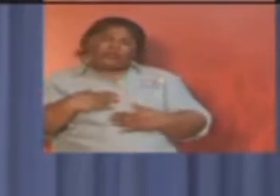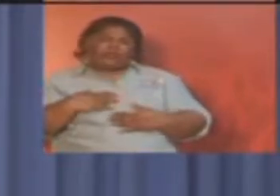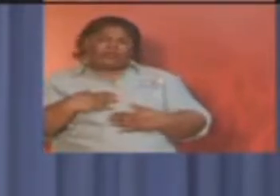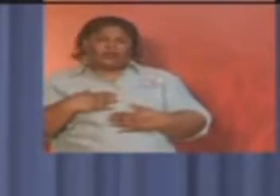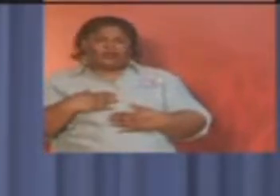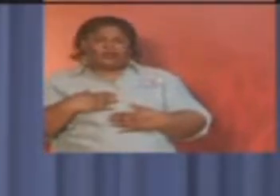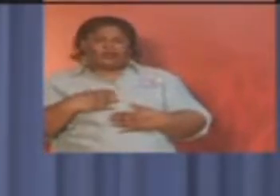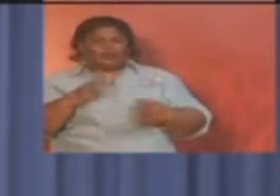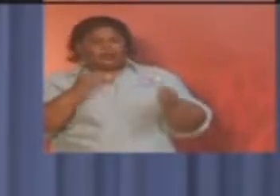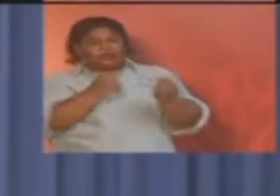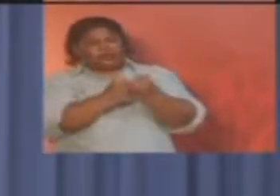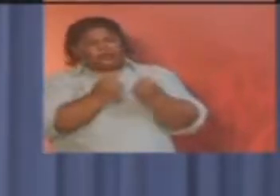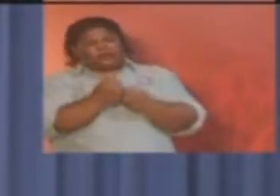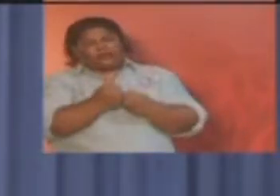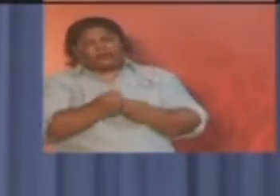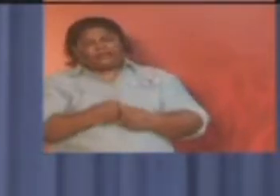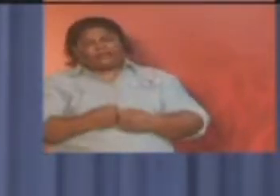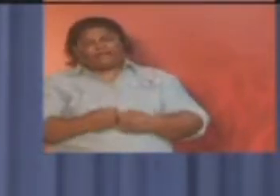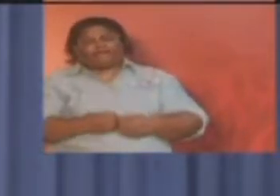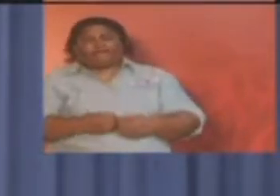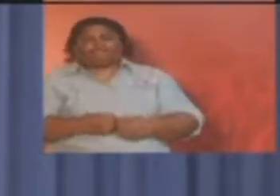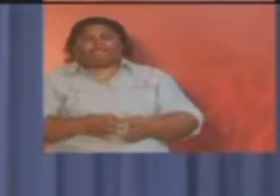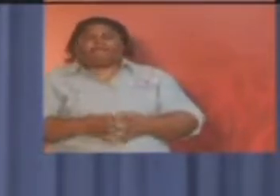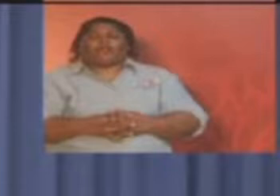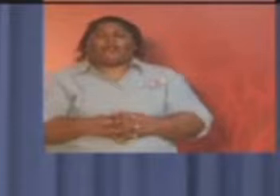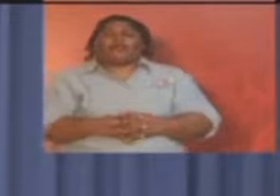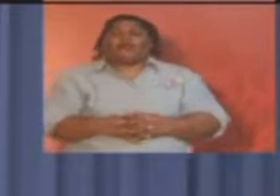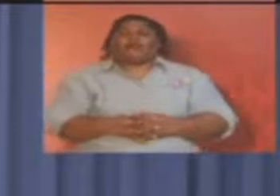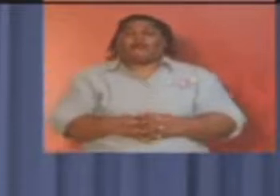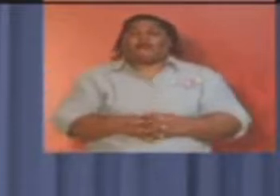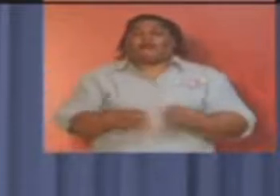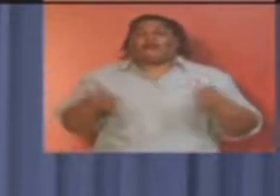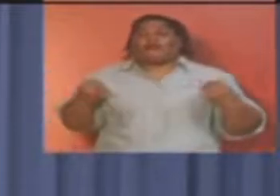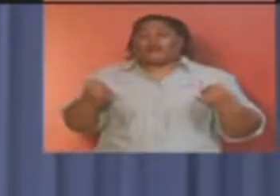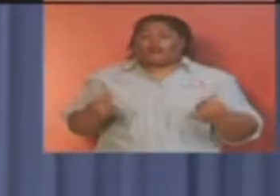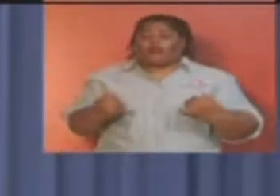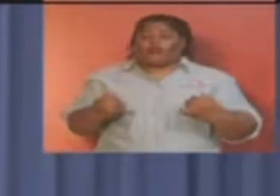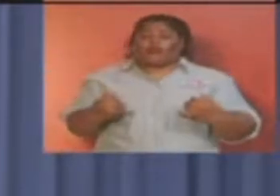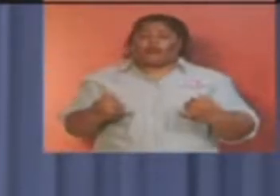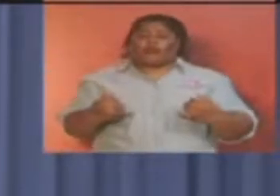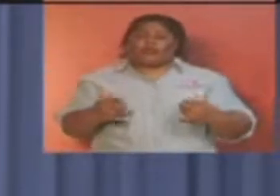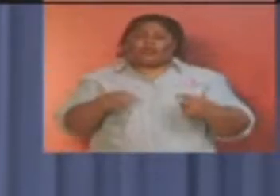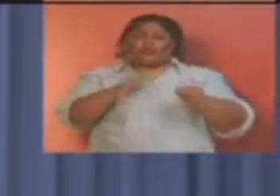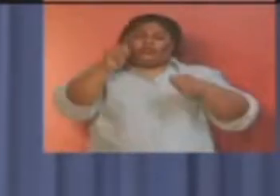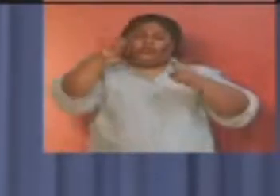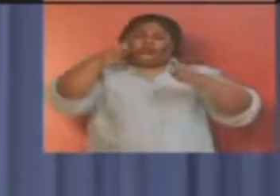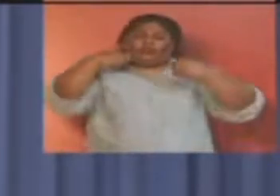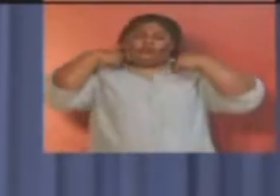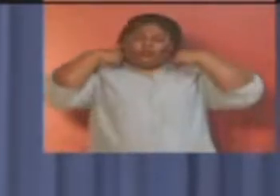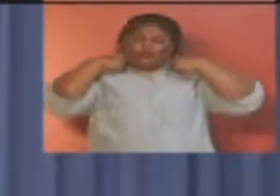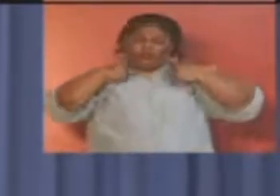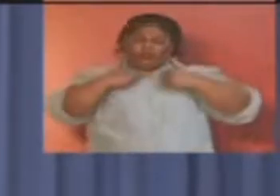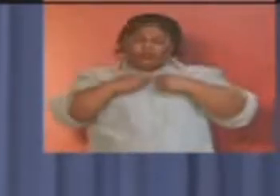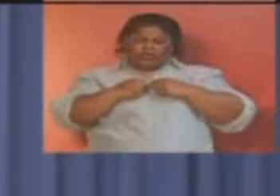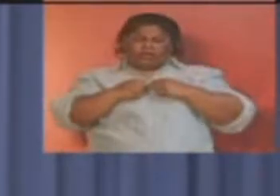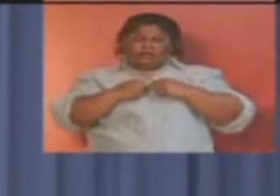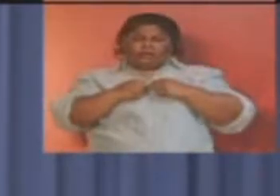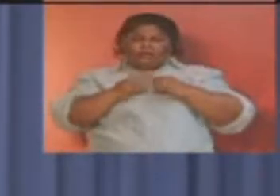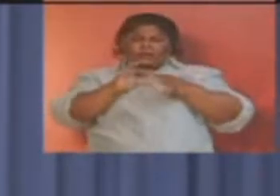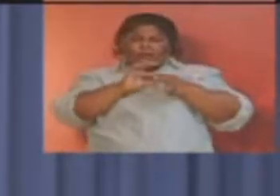this. So this chain of Trinidad and Tobago will be as strong as its weakest link. Don't be that weak link, wherever you